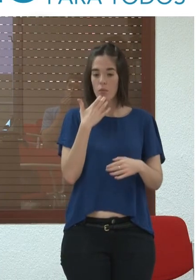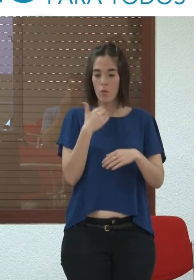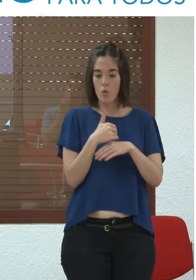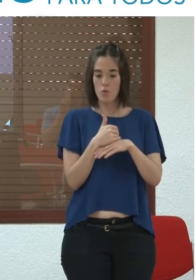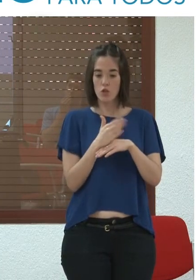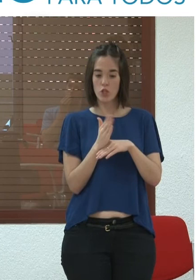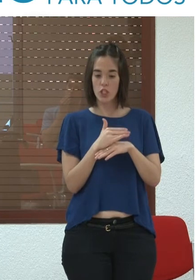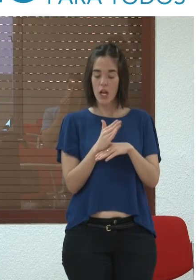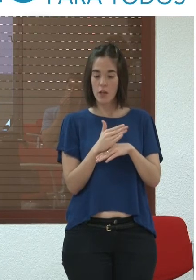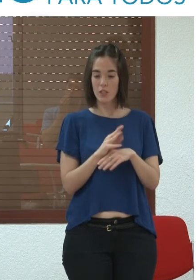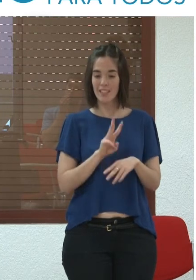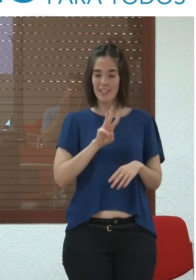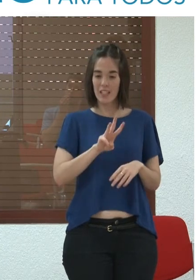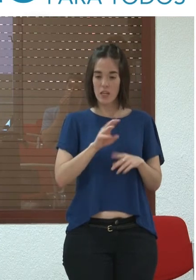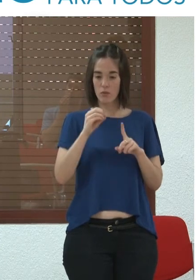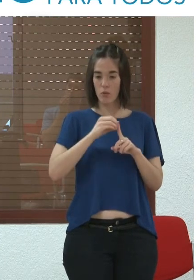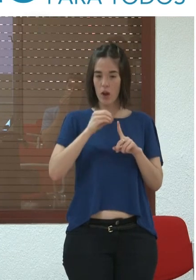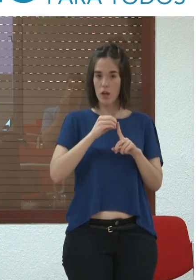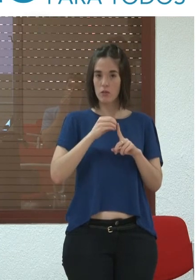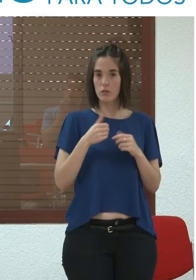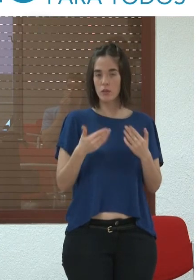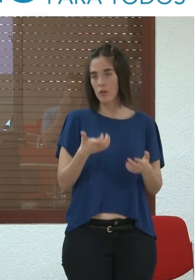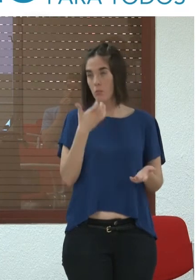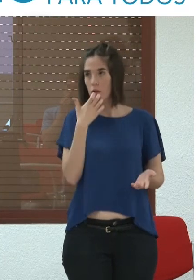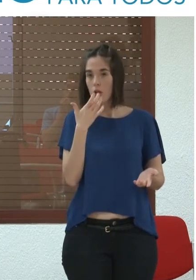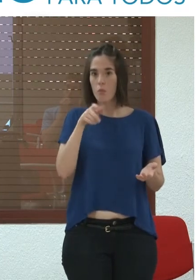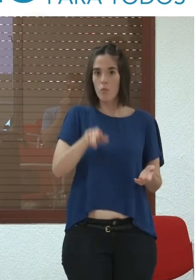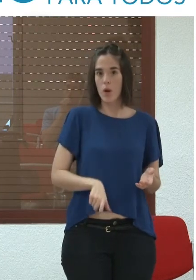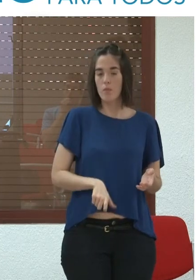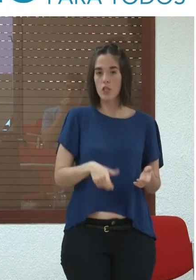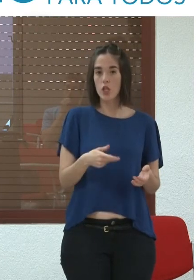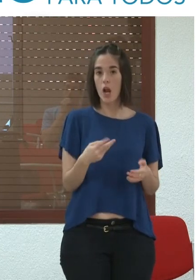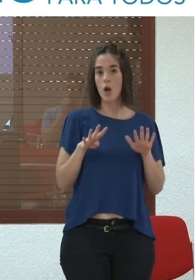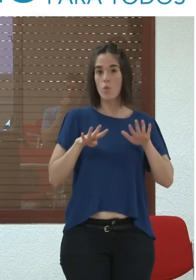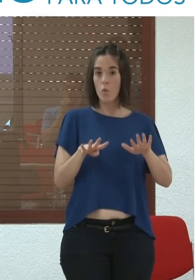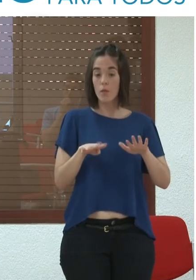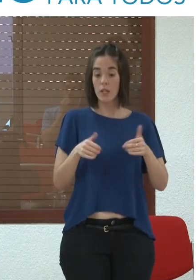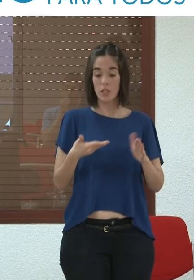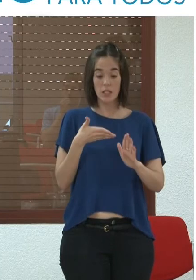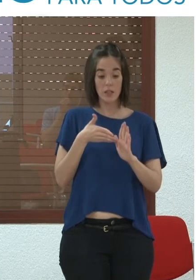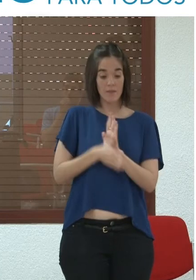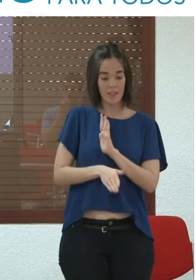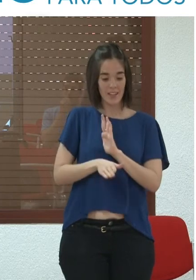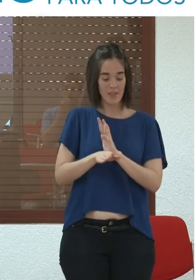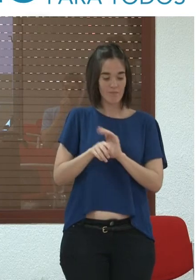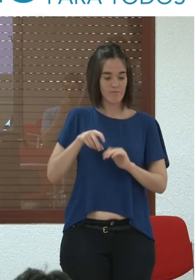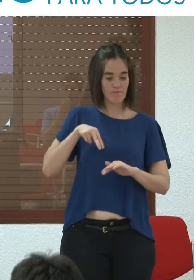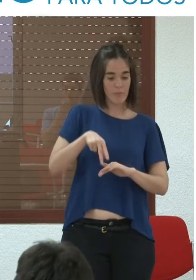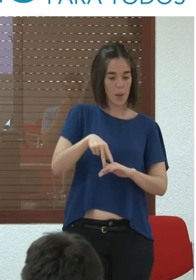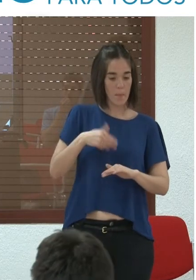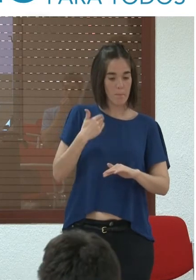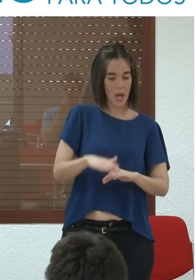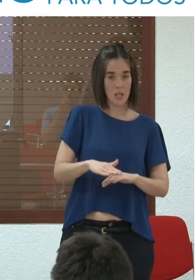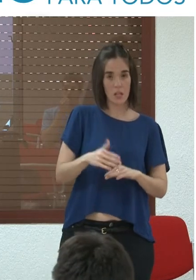normal leg. So if you're giving them 3 degrees of freedom with this orthopedic